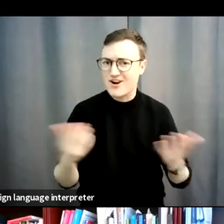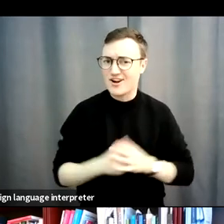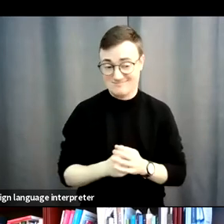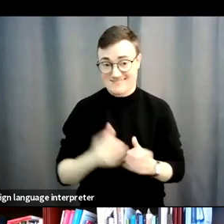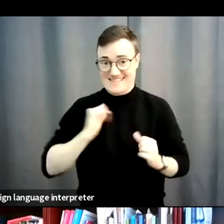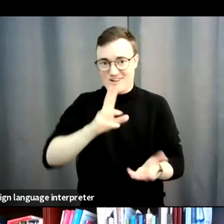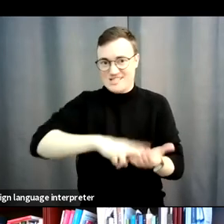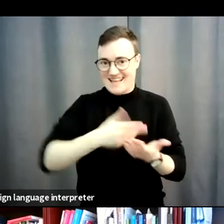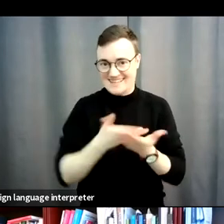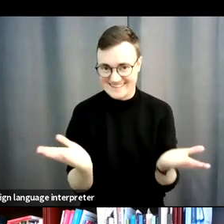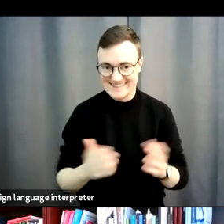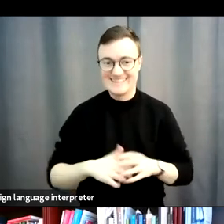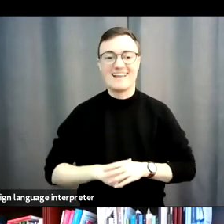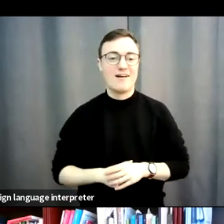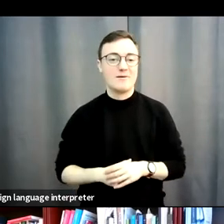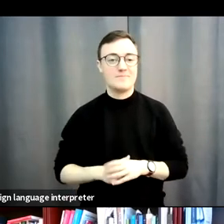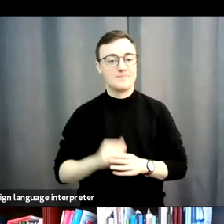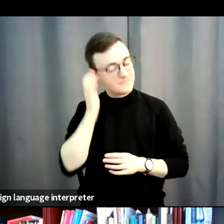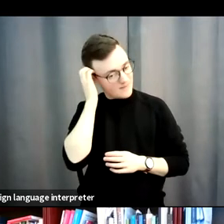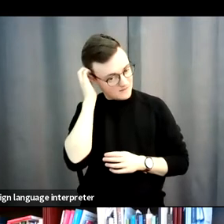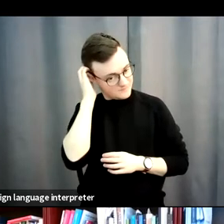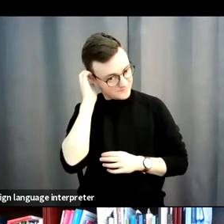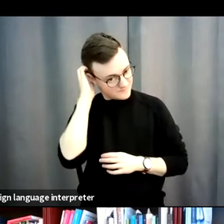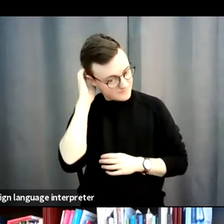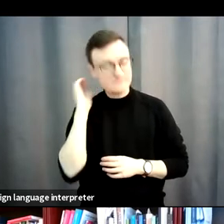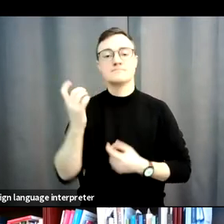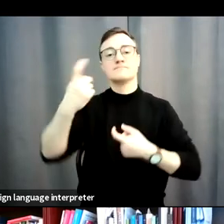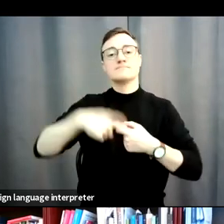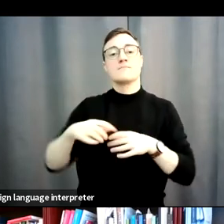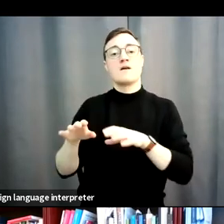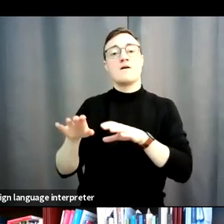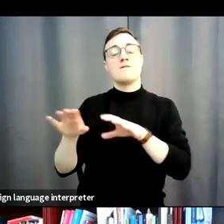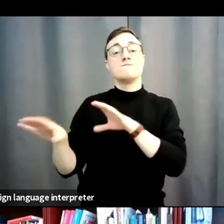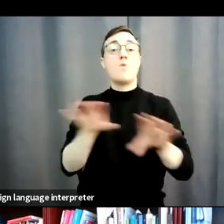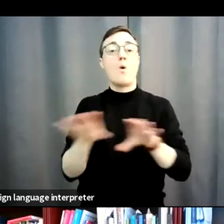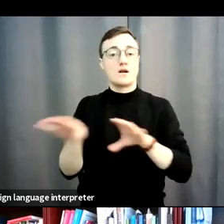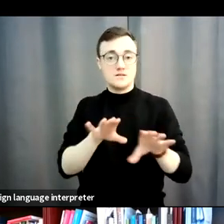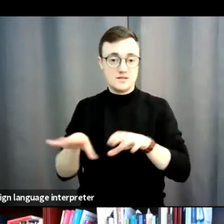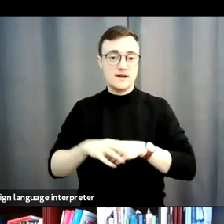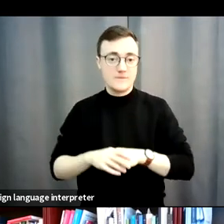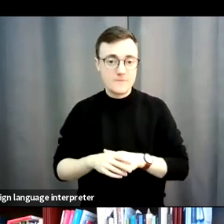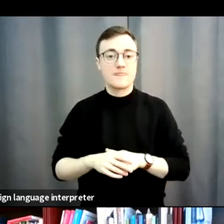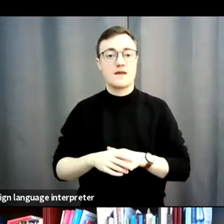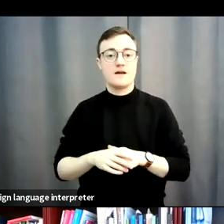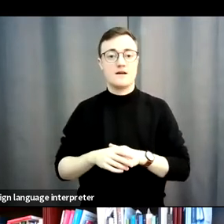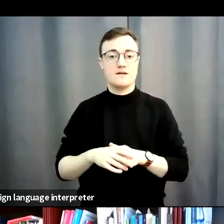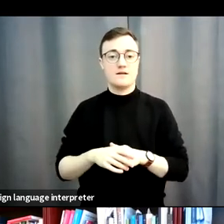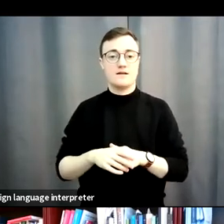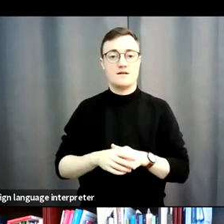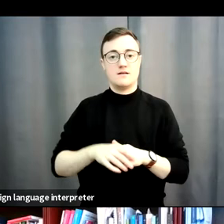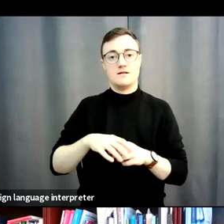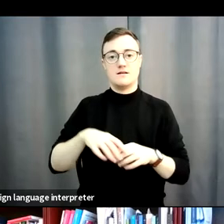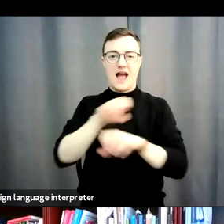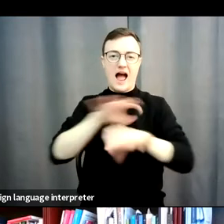course, not true. In healthcare, general comment number 12 of the CRC committee says that children should